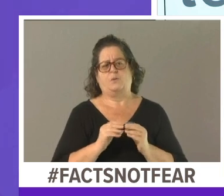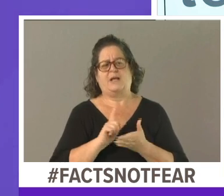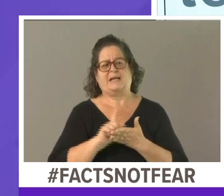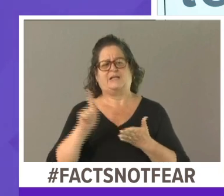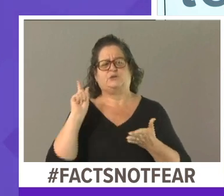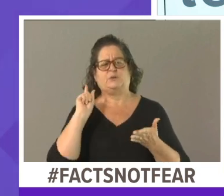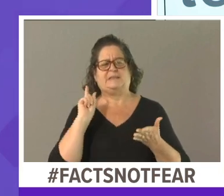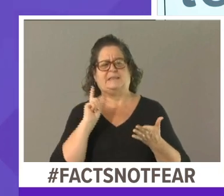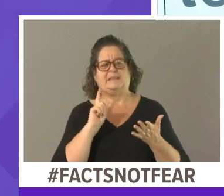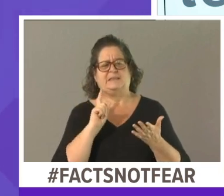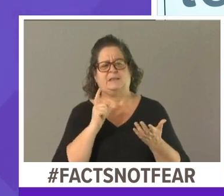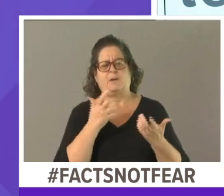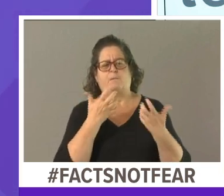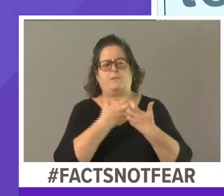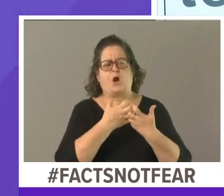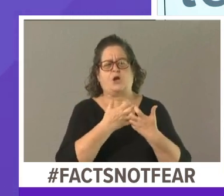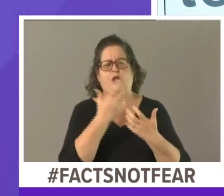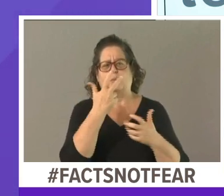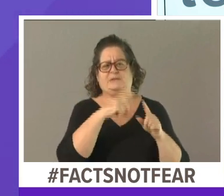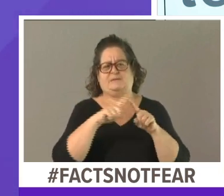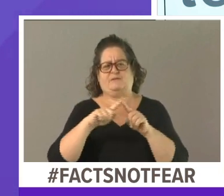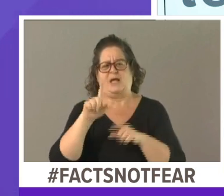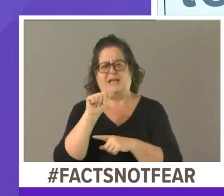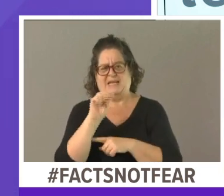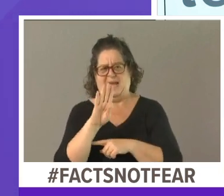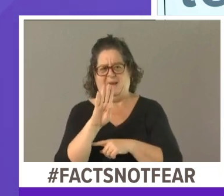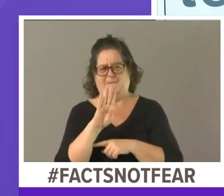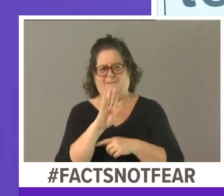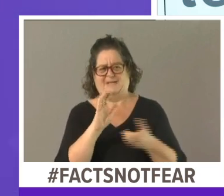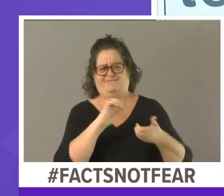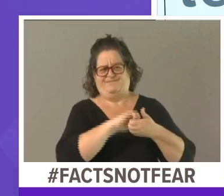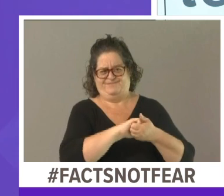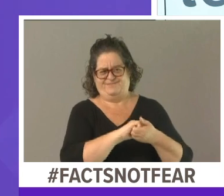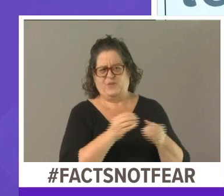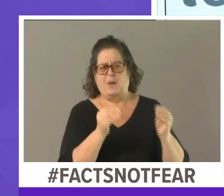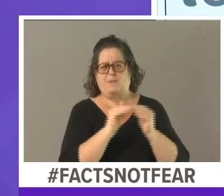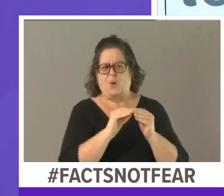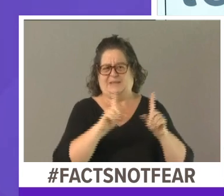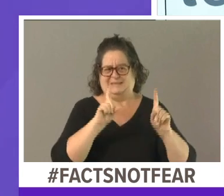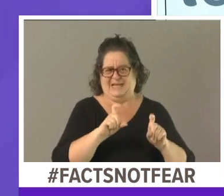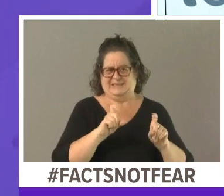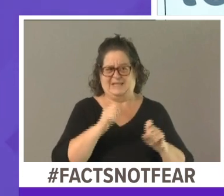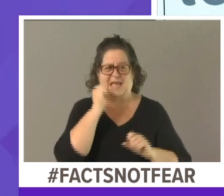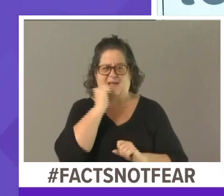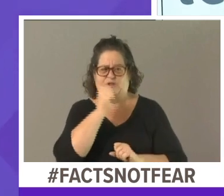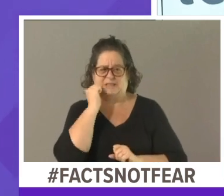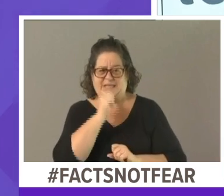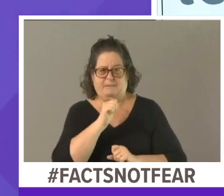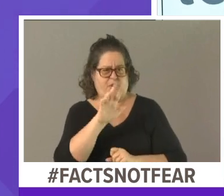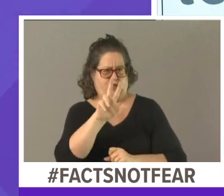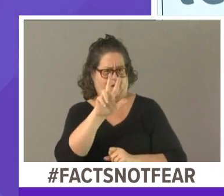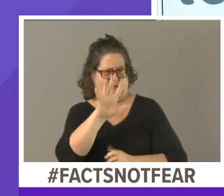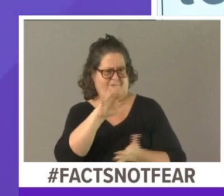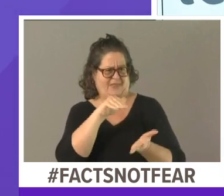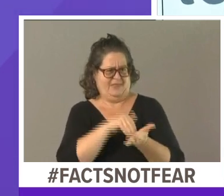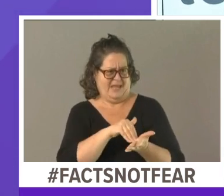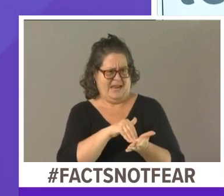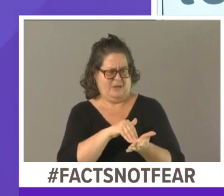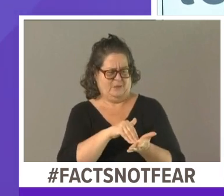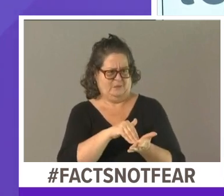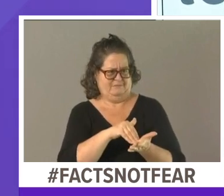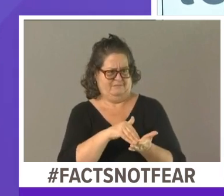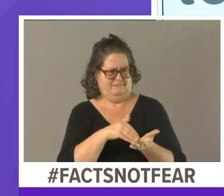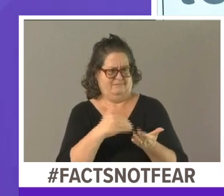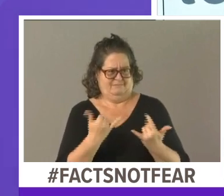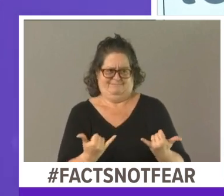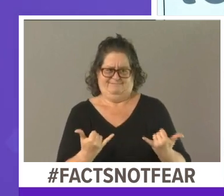is a project that will have us doing 35,000 tests a day by the end of July. I showed you